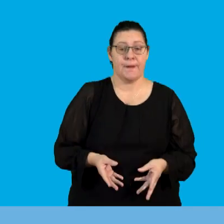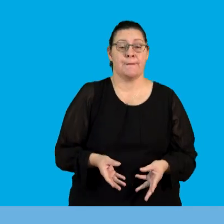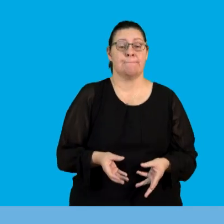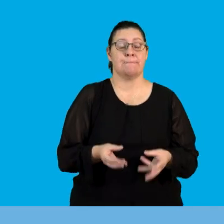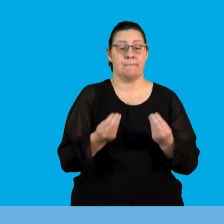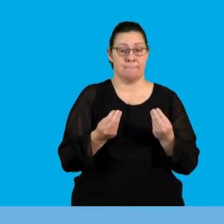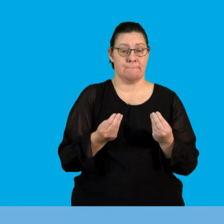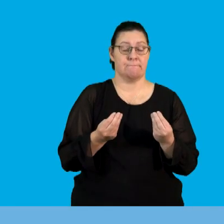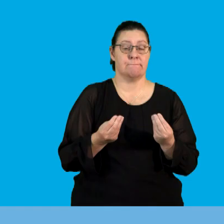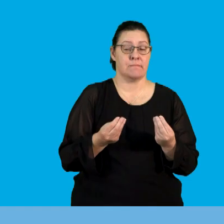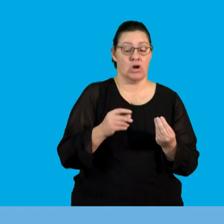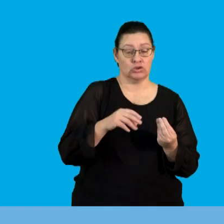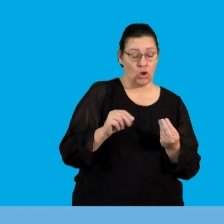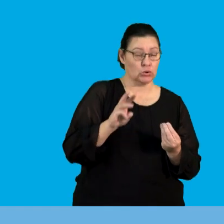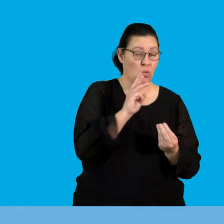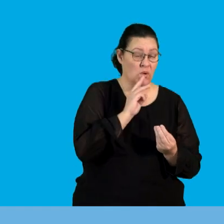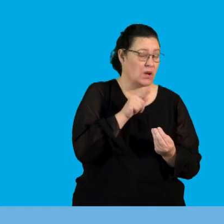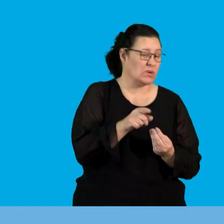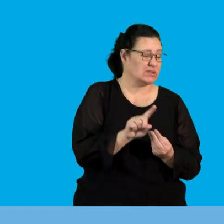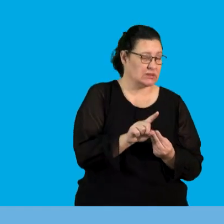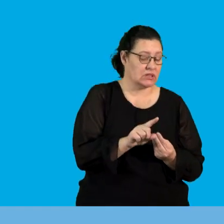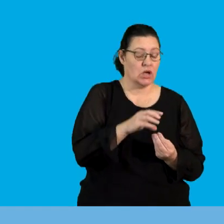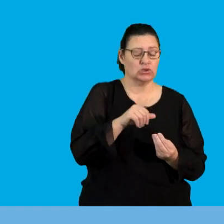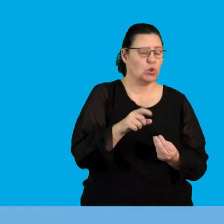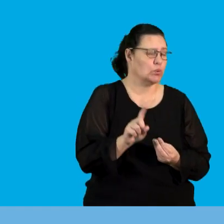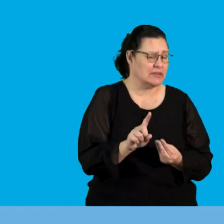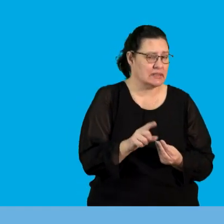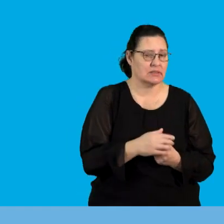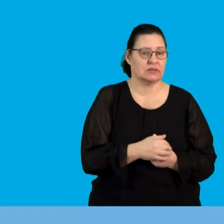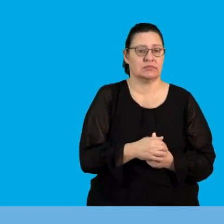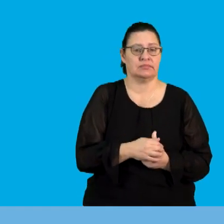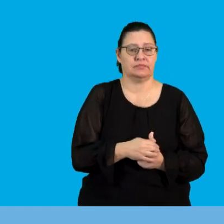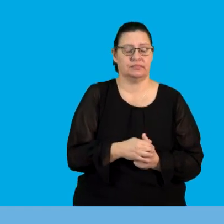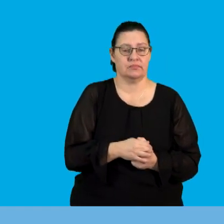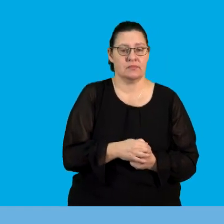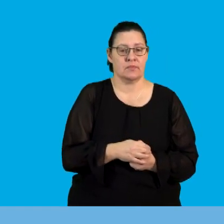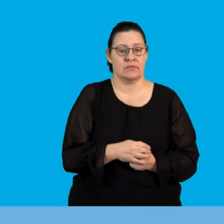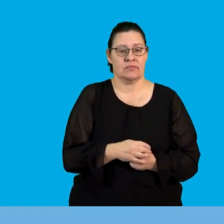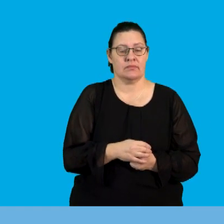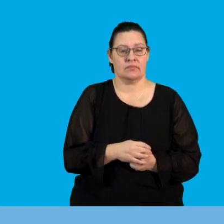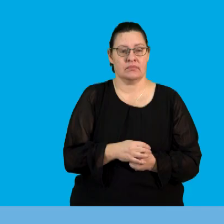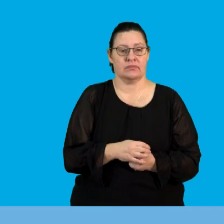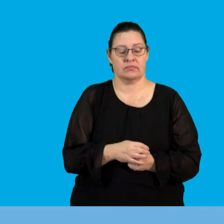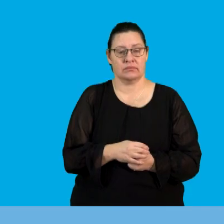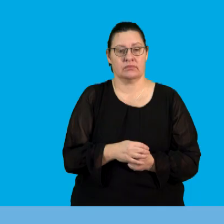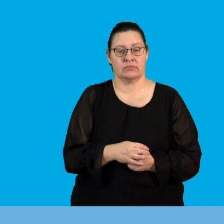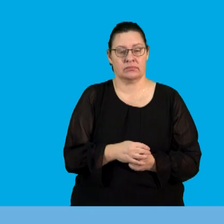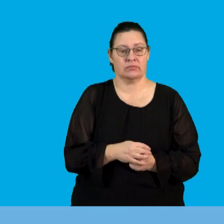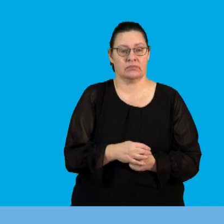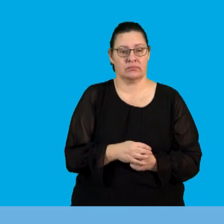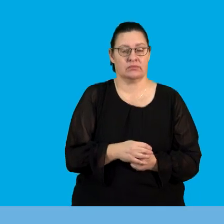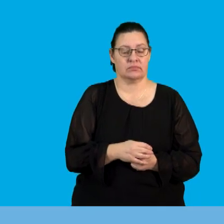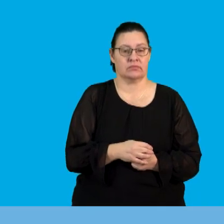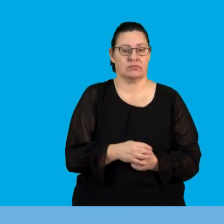together, there must be salt and water that is being formed. So my salt is going to be a